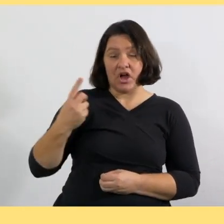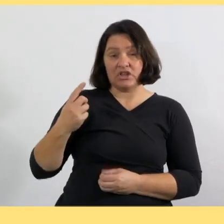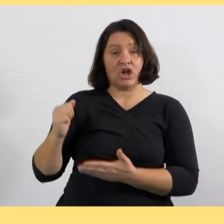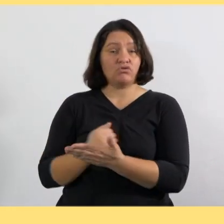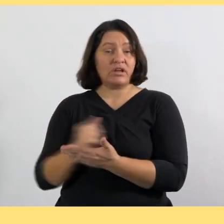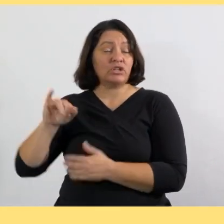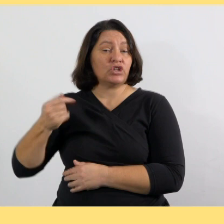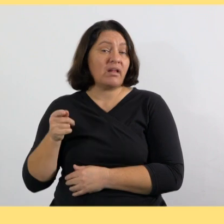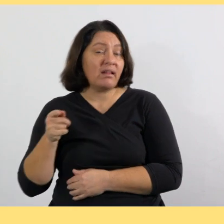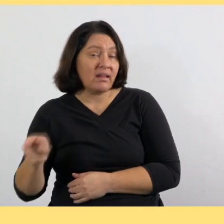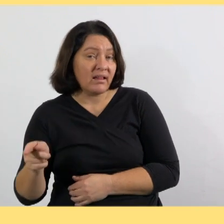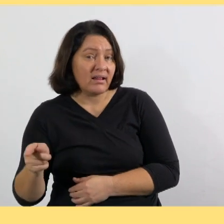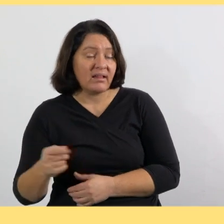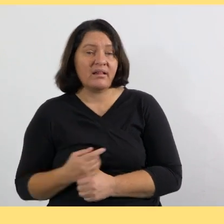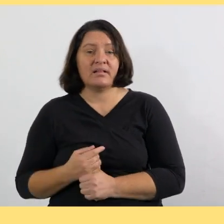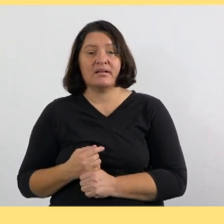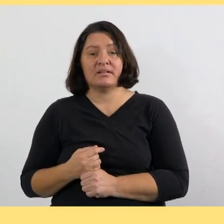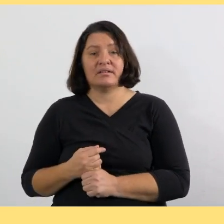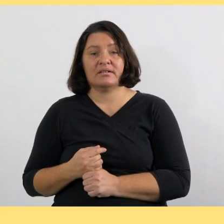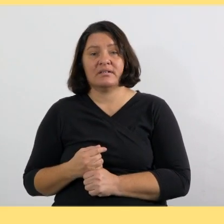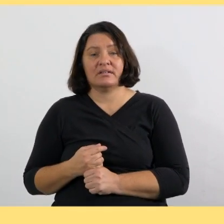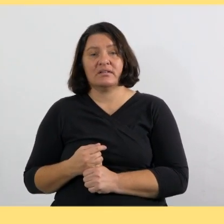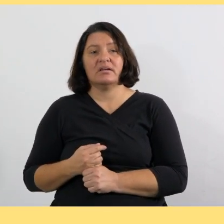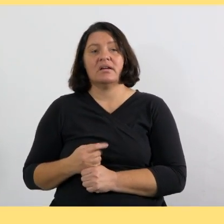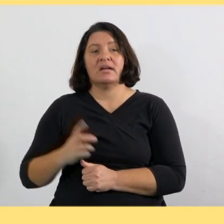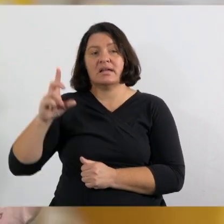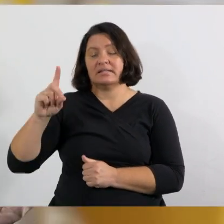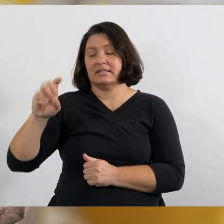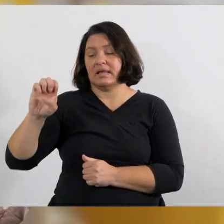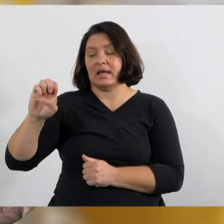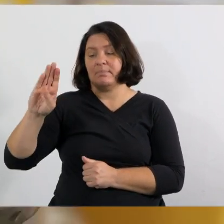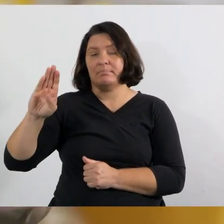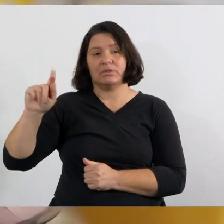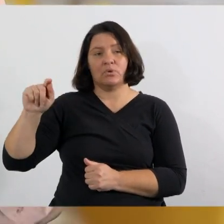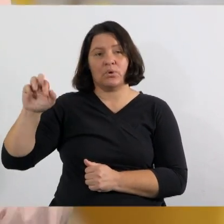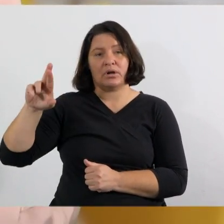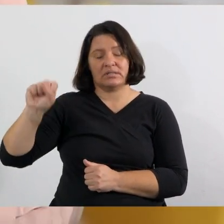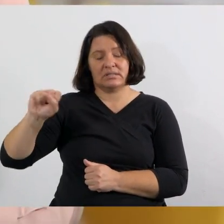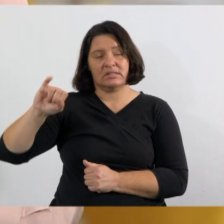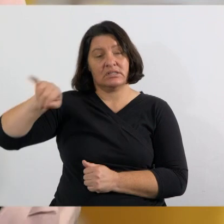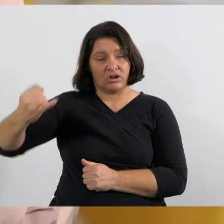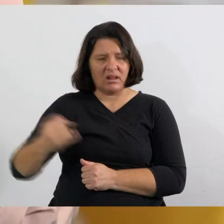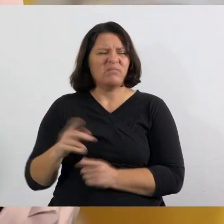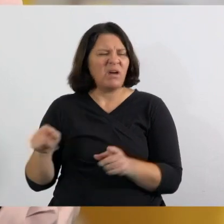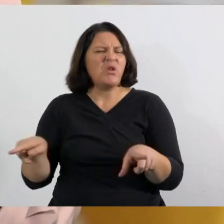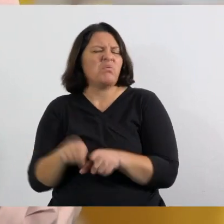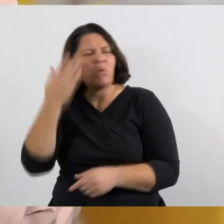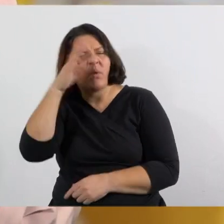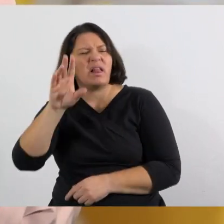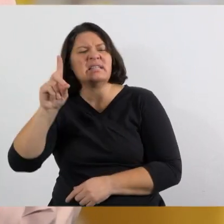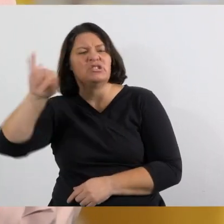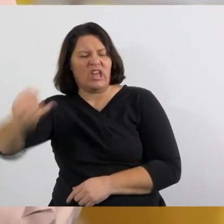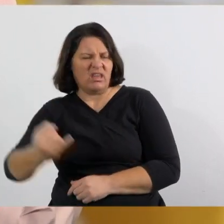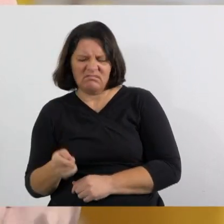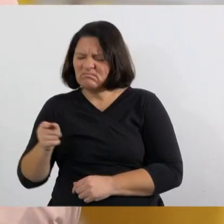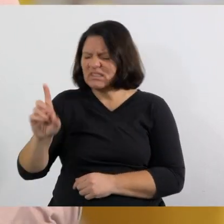to talk about is the debtors journal. Most of you just know it as the DJ. What is this DJ?